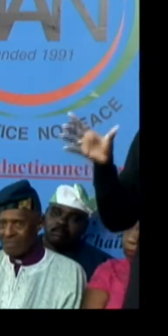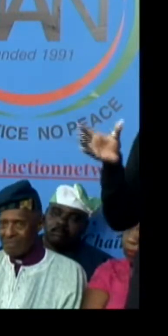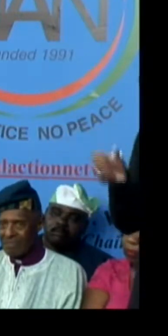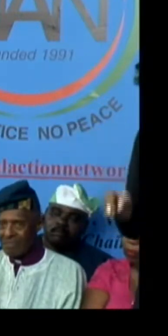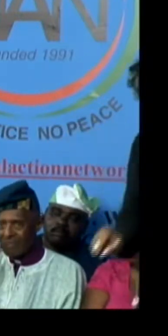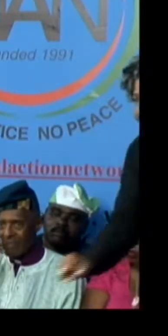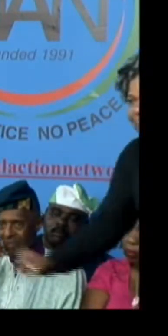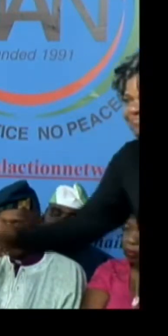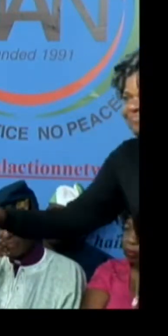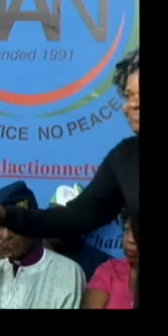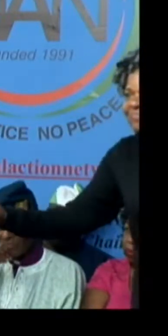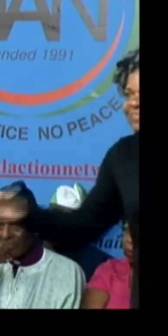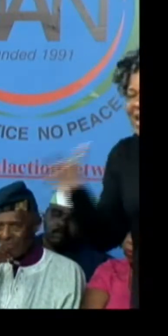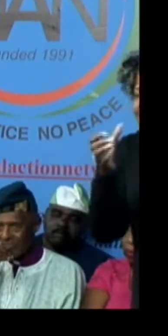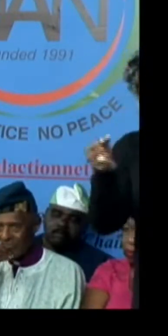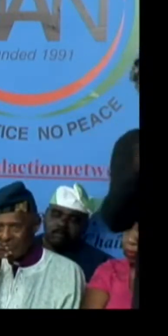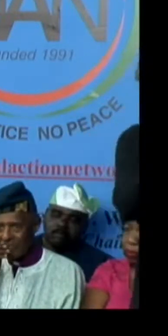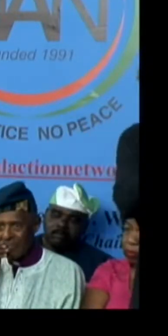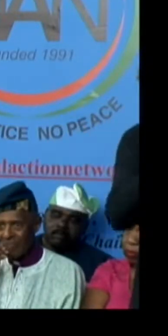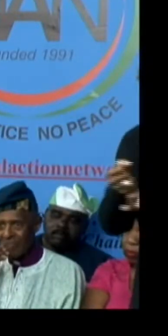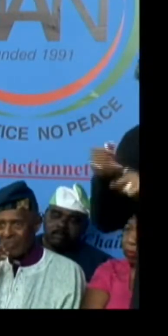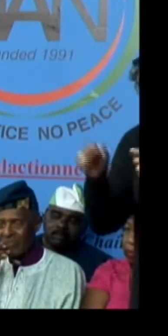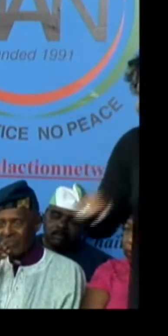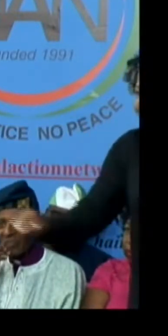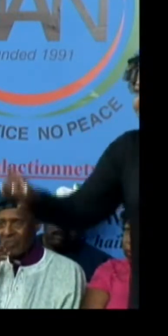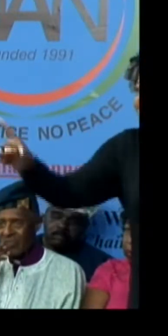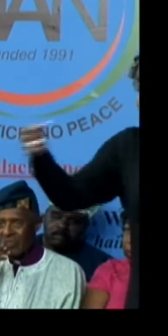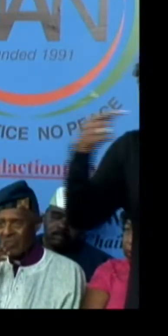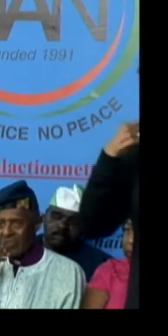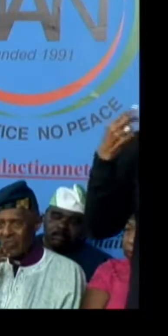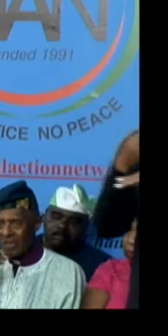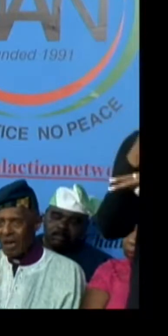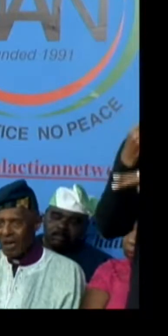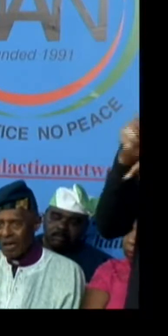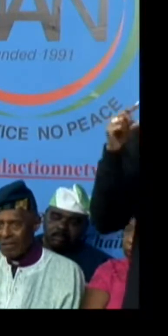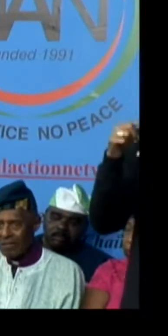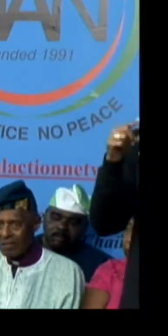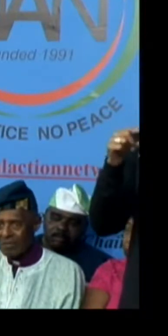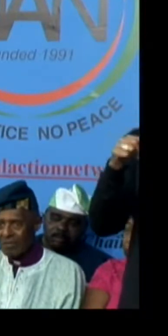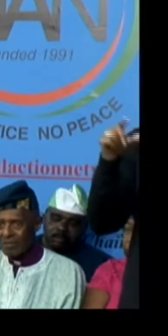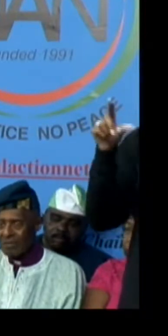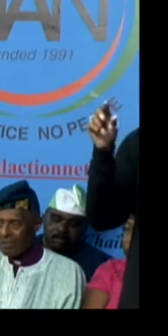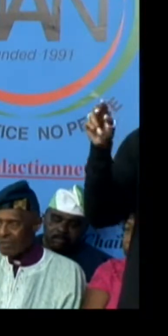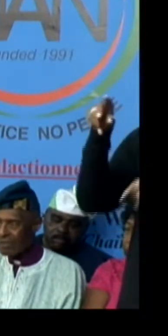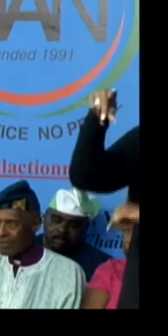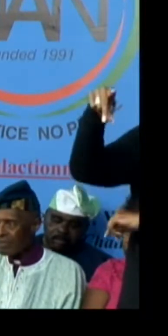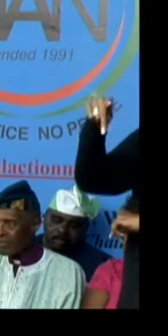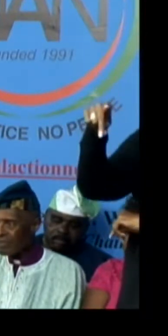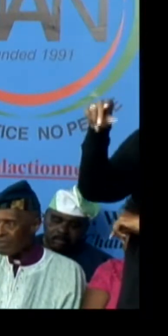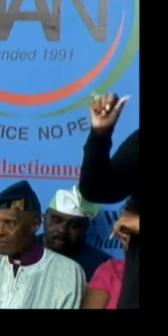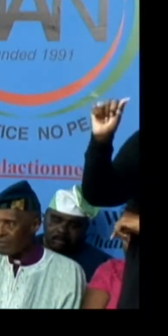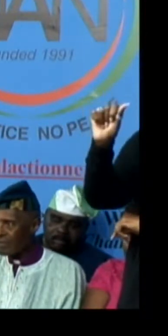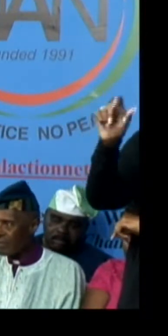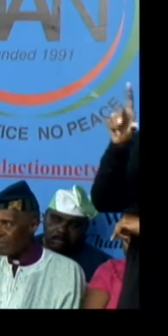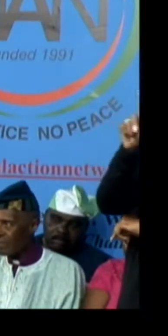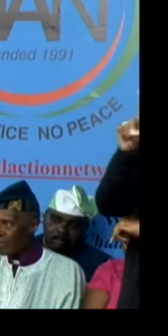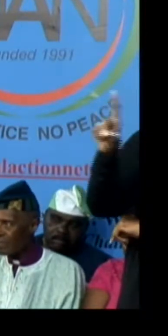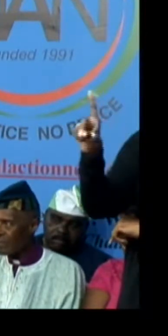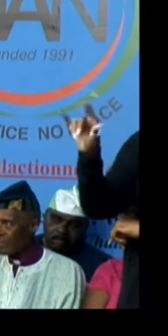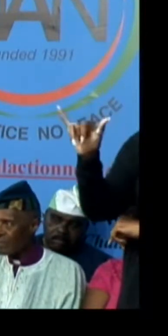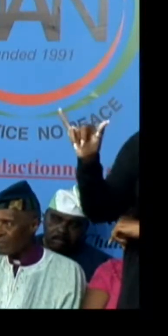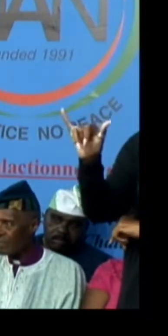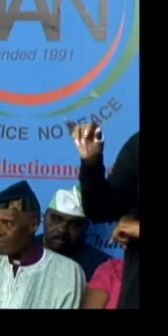we used that term, and God told me you can't say that, and went through the history of how they used to call the police